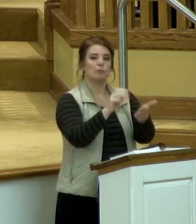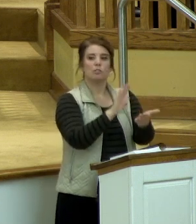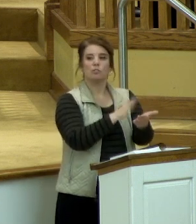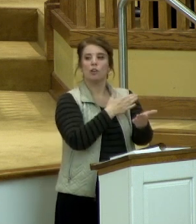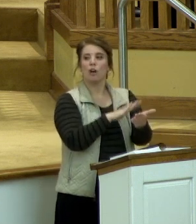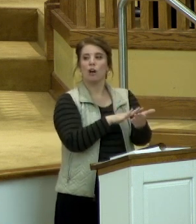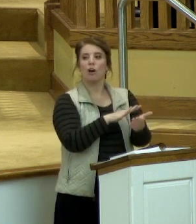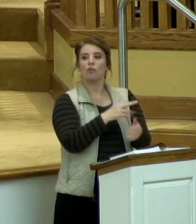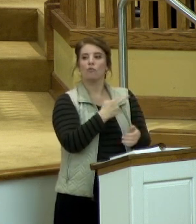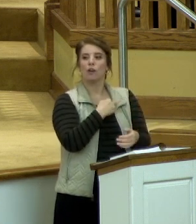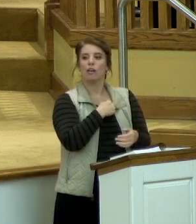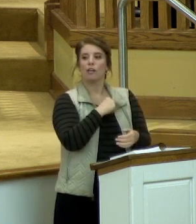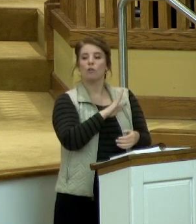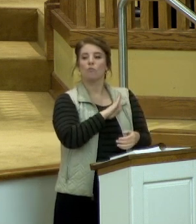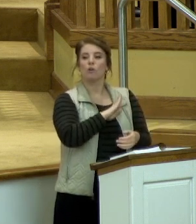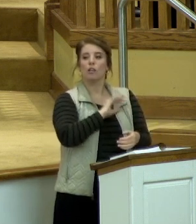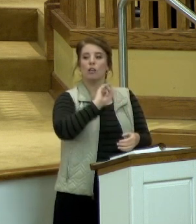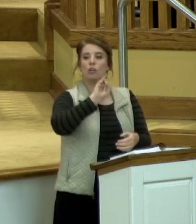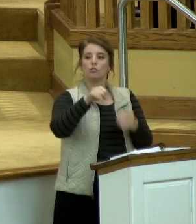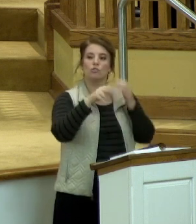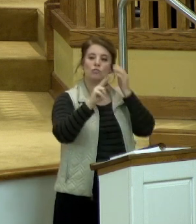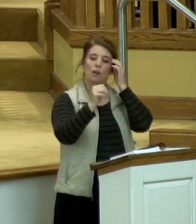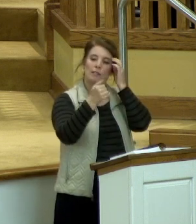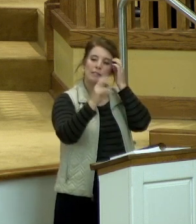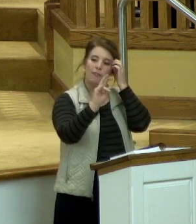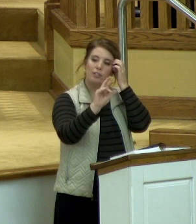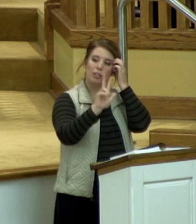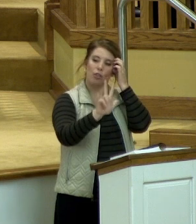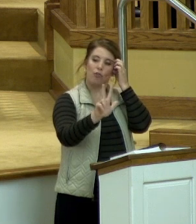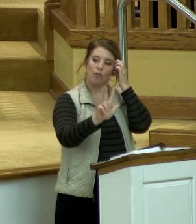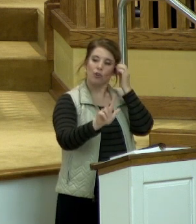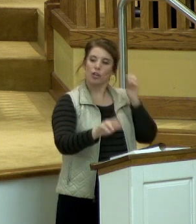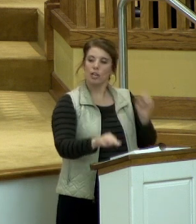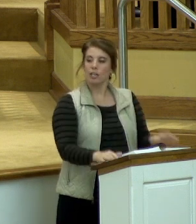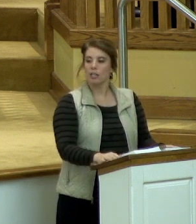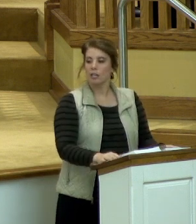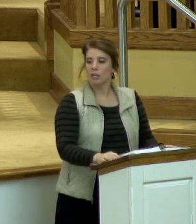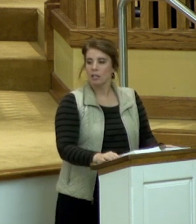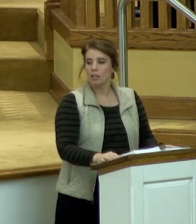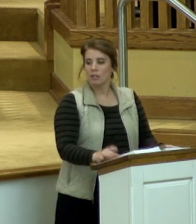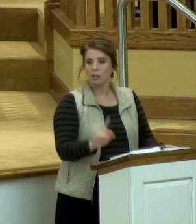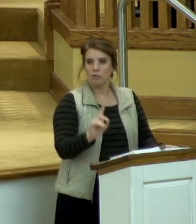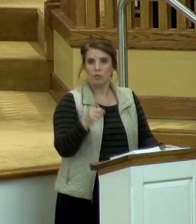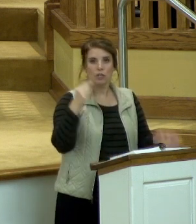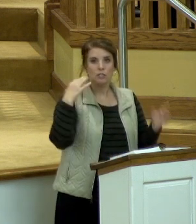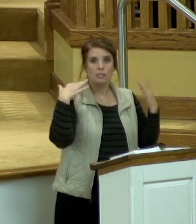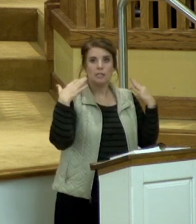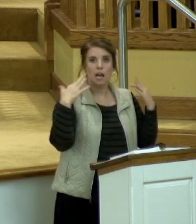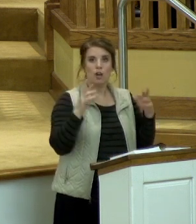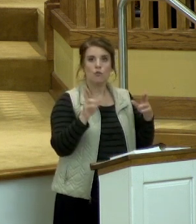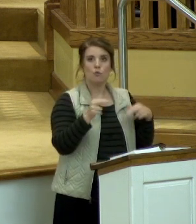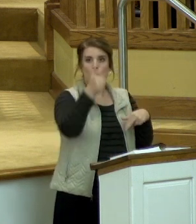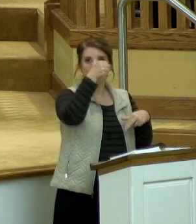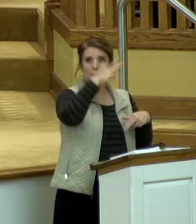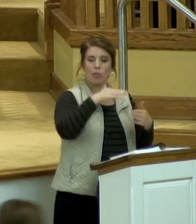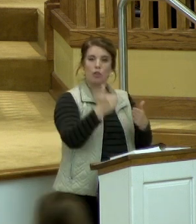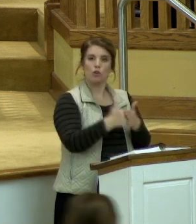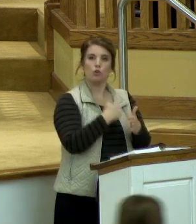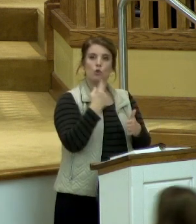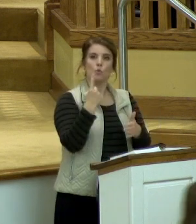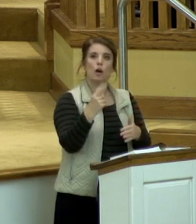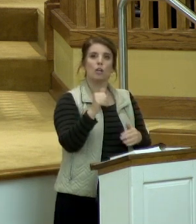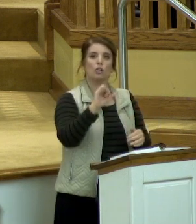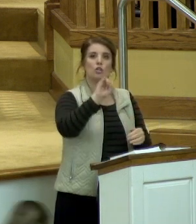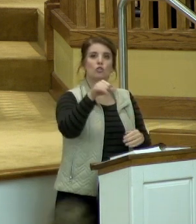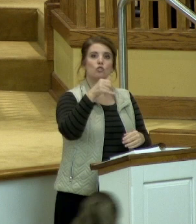Briella, come on up here. We're going to do the John 17:3. We'll do the John 17:3 one first, Sound Room Men, the new one, John